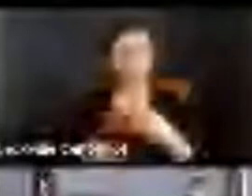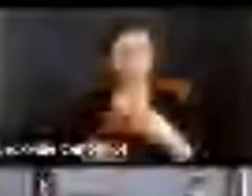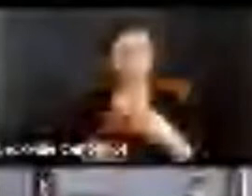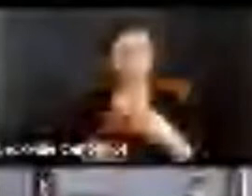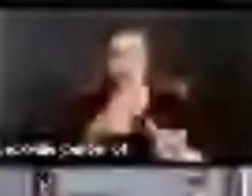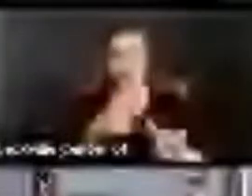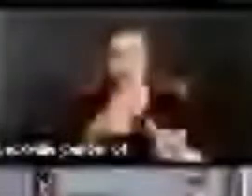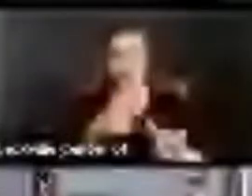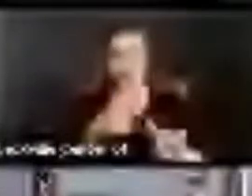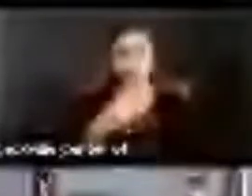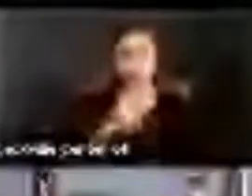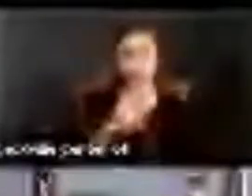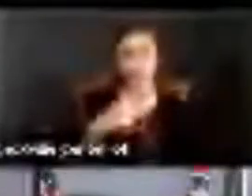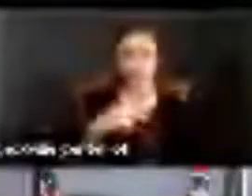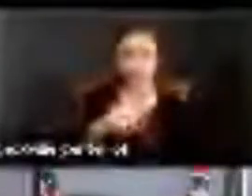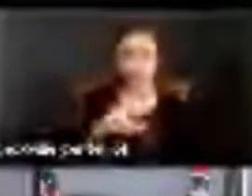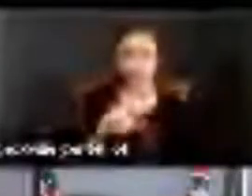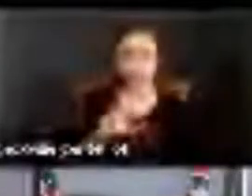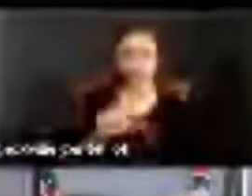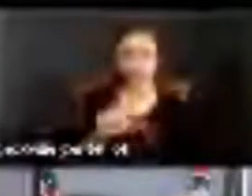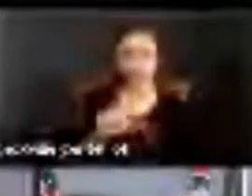Plowman or Dr. Gregg?